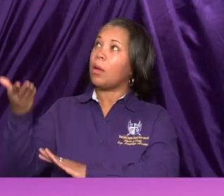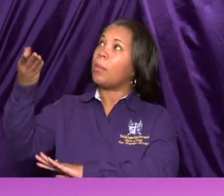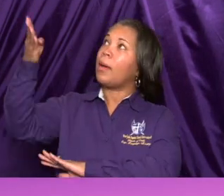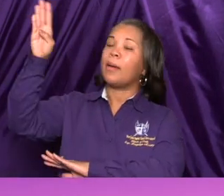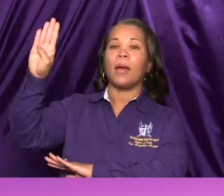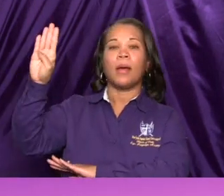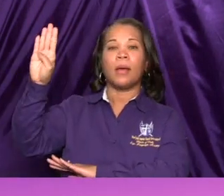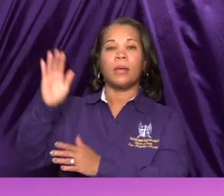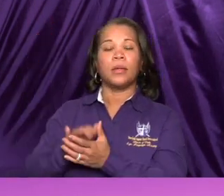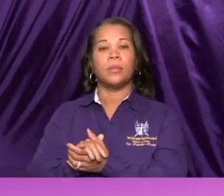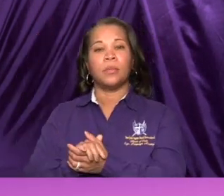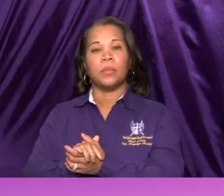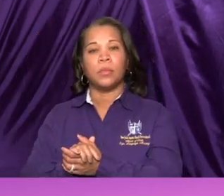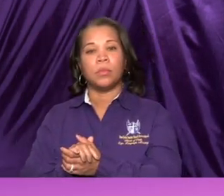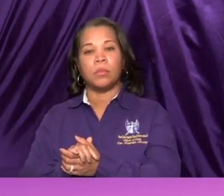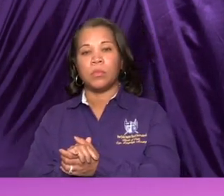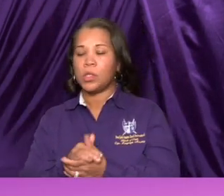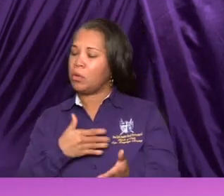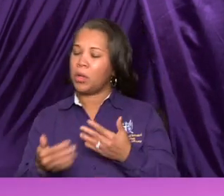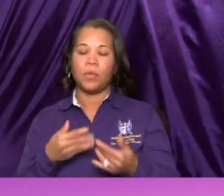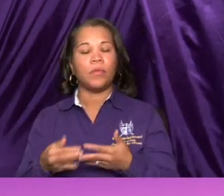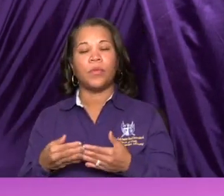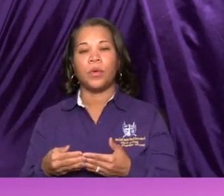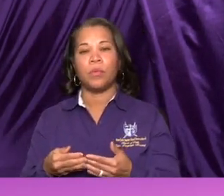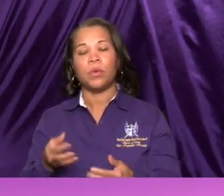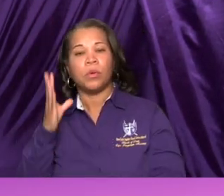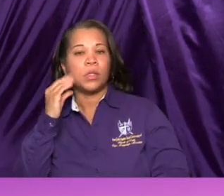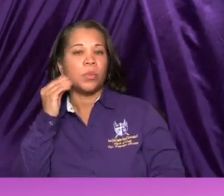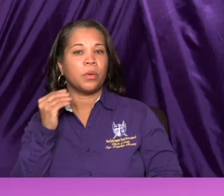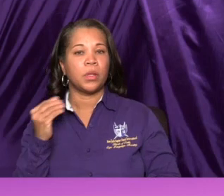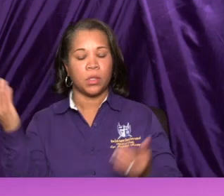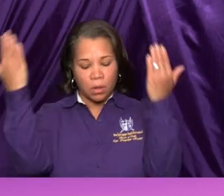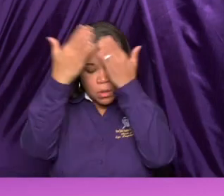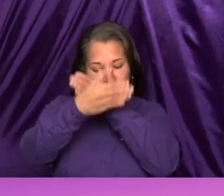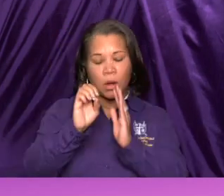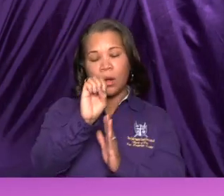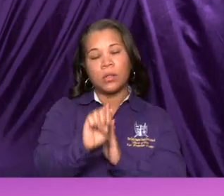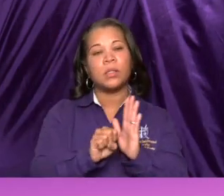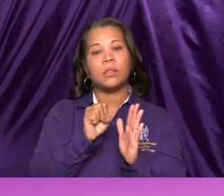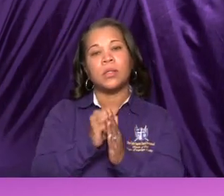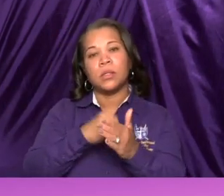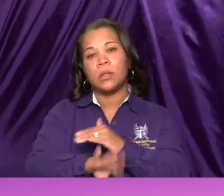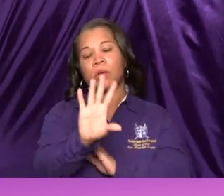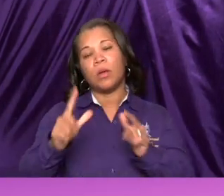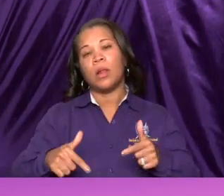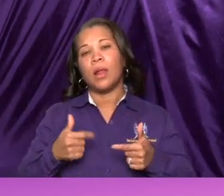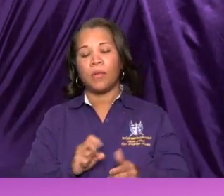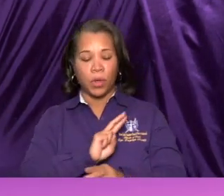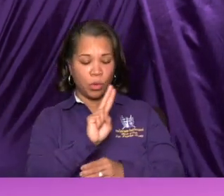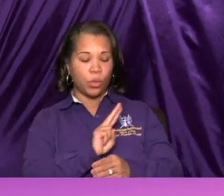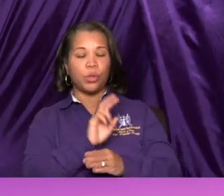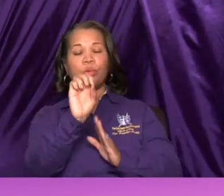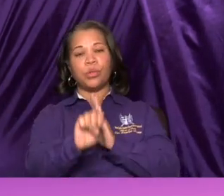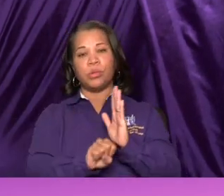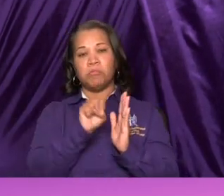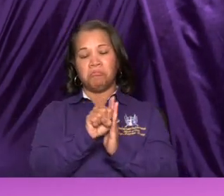So even though you're going through a dark season in your life, God would use that dark season to